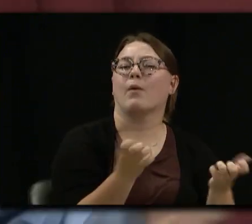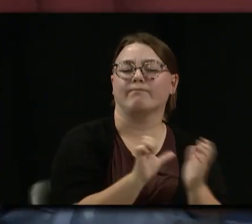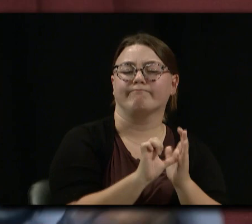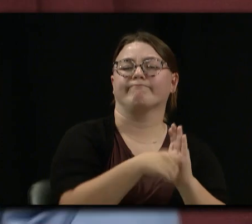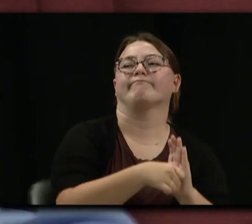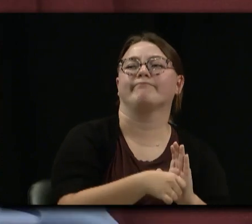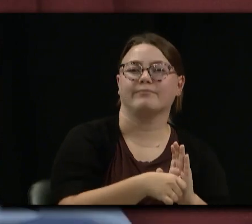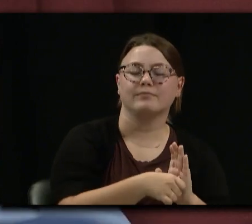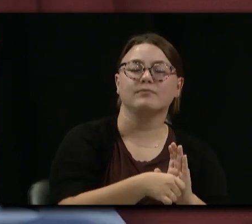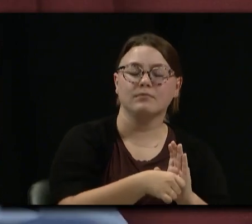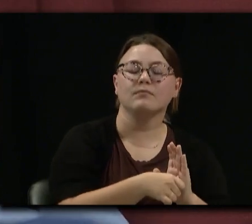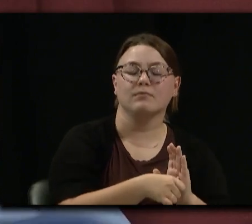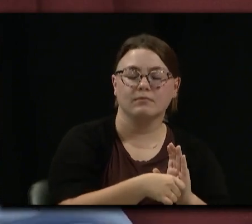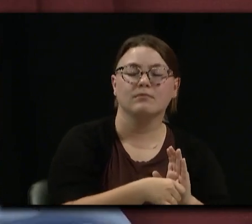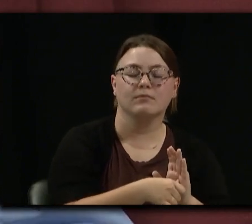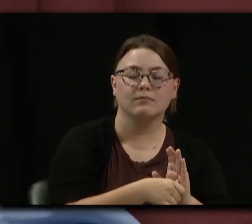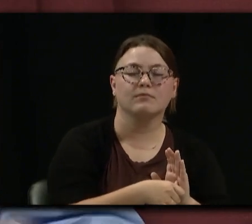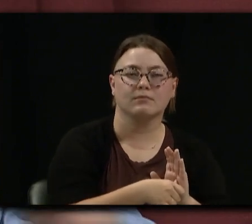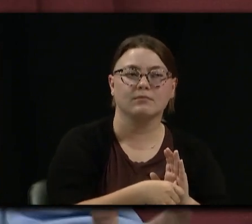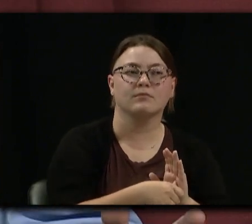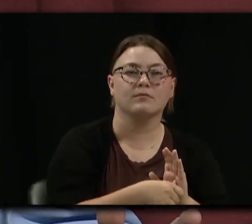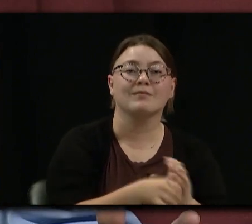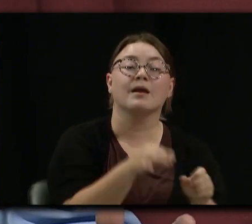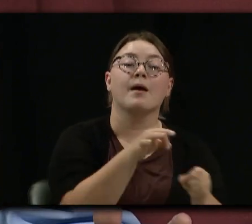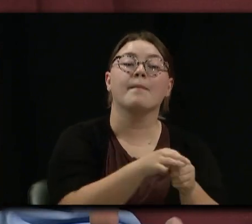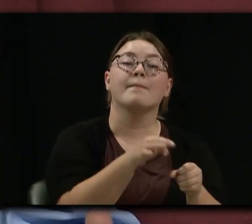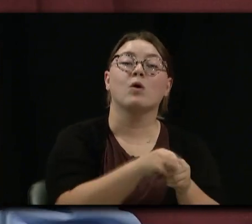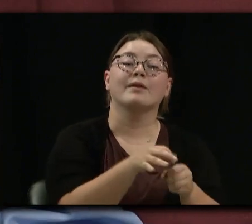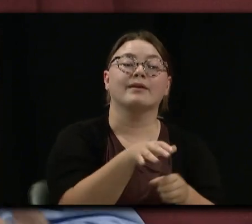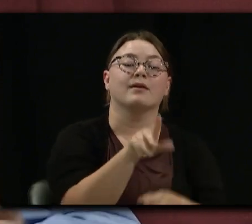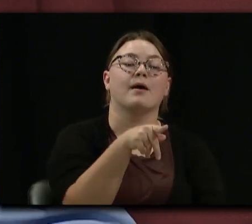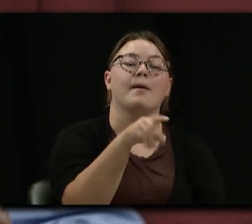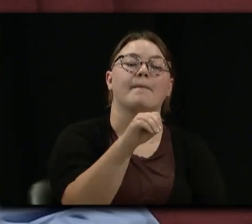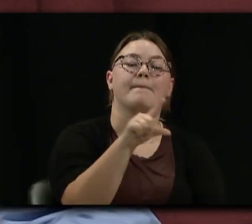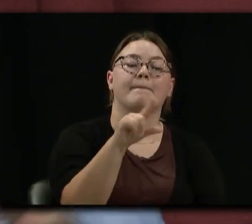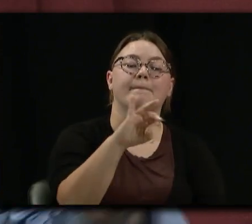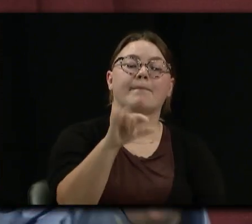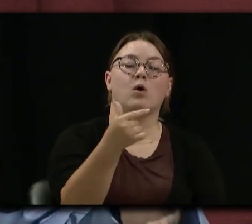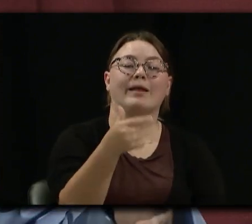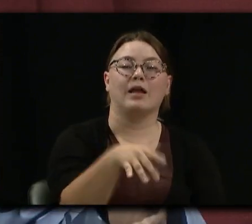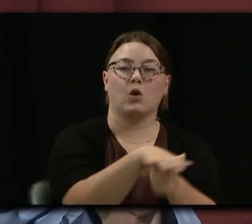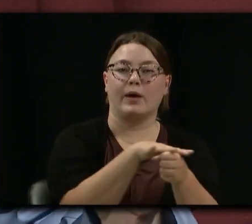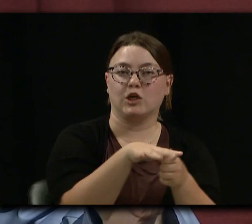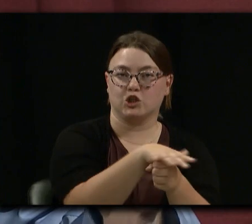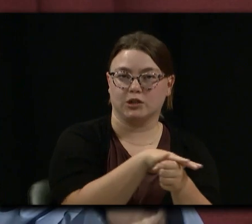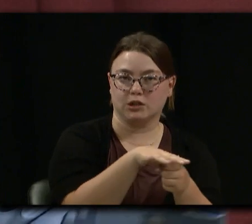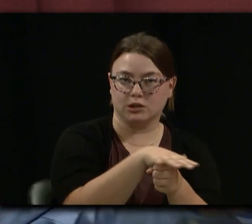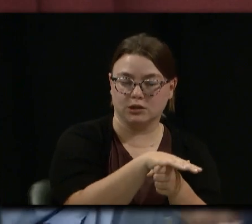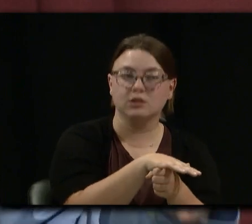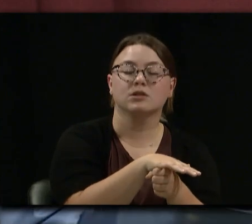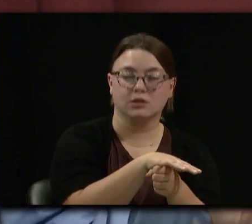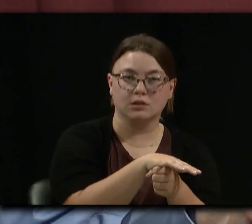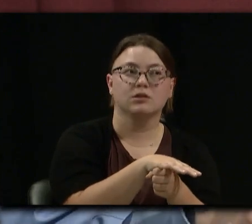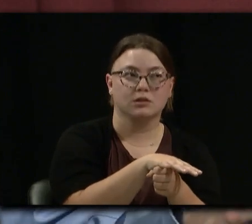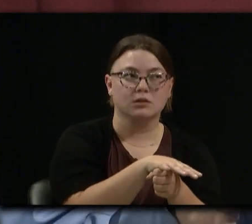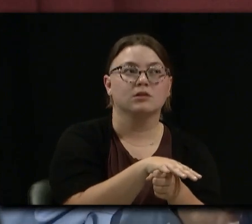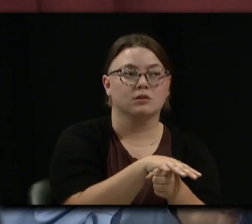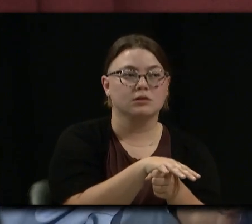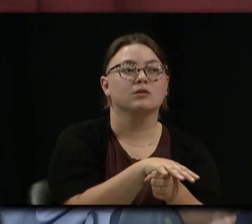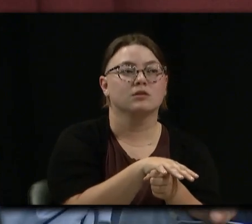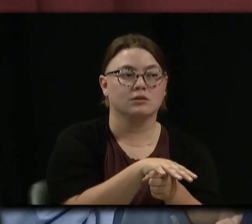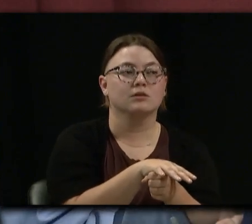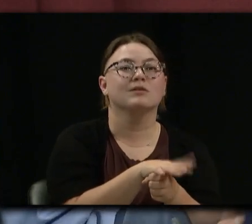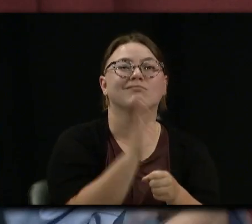talking, as you were wrapping up there, is polling locations. We have really gone back to I know some people had some changing in the